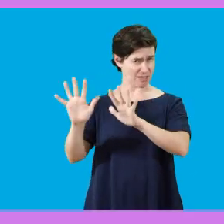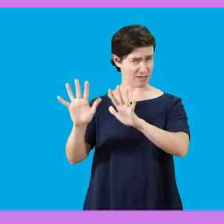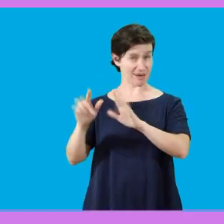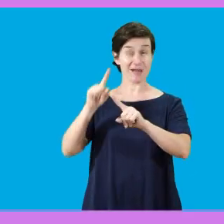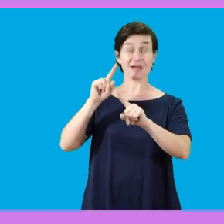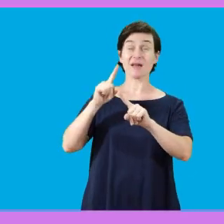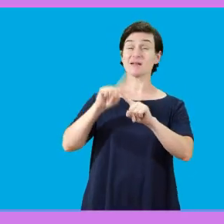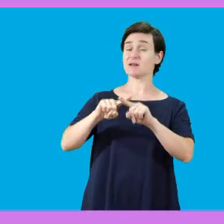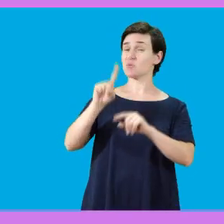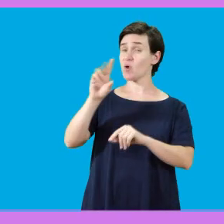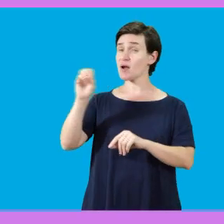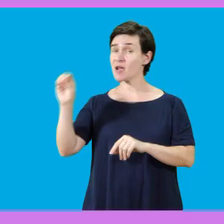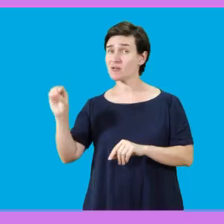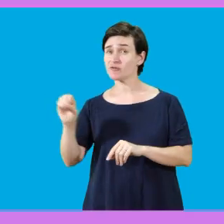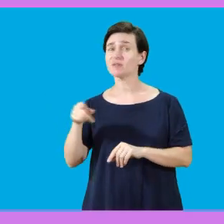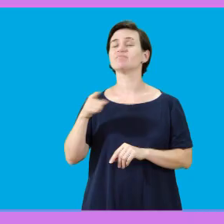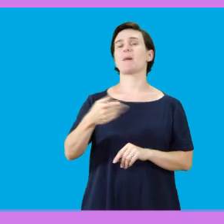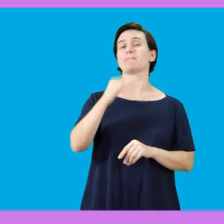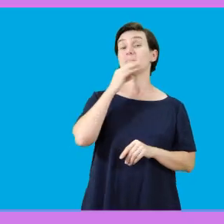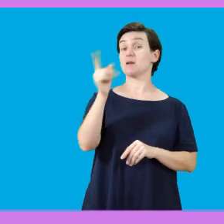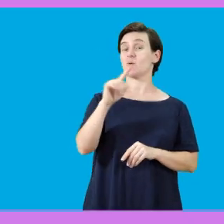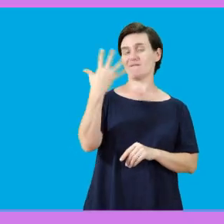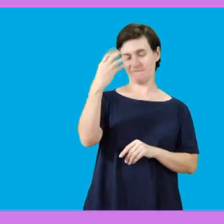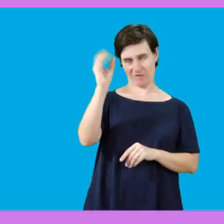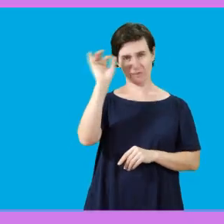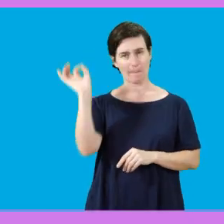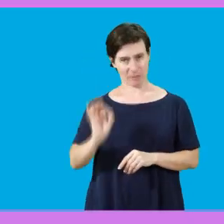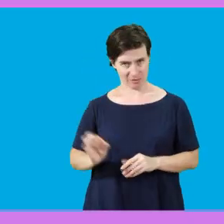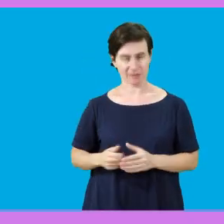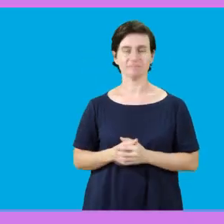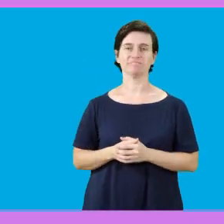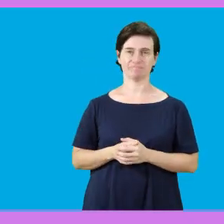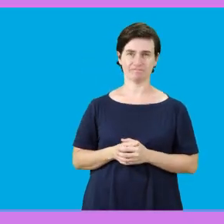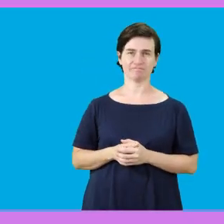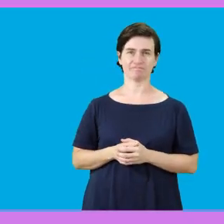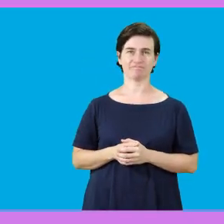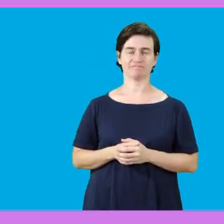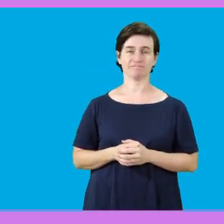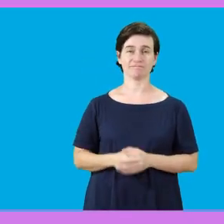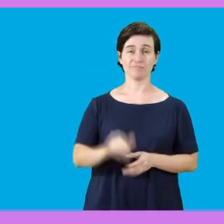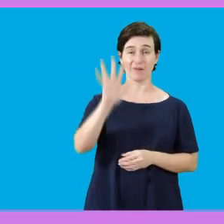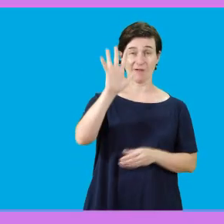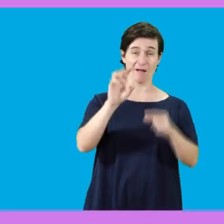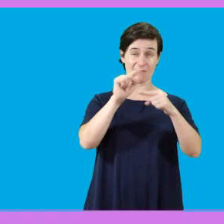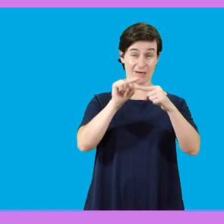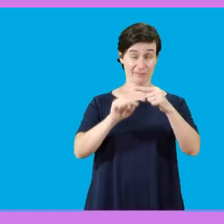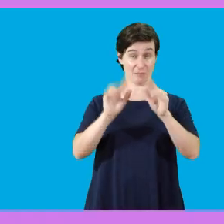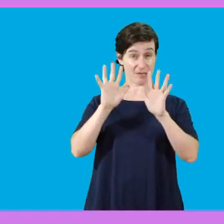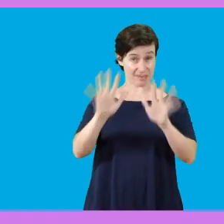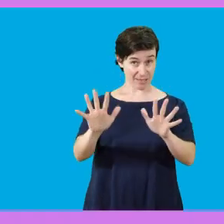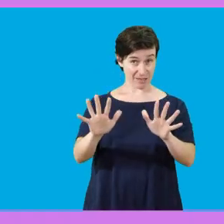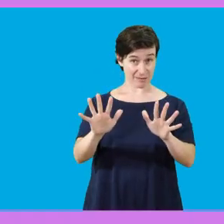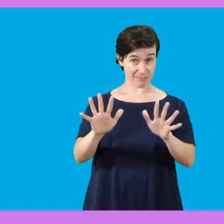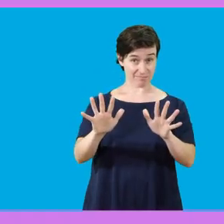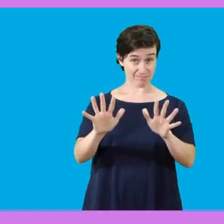by 100. What do you get? We're getting 50%. So this is 5 divided by 10 as a percentage,